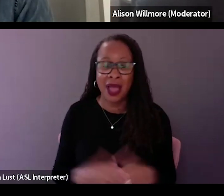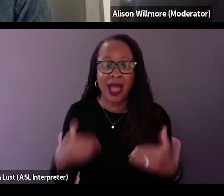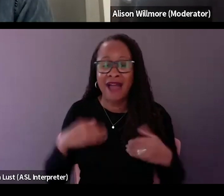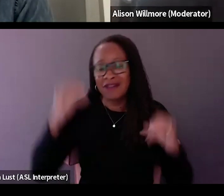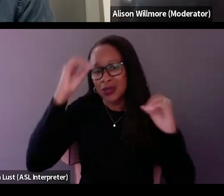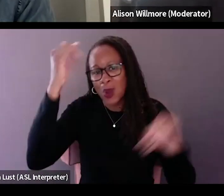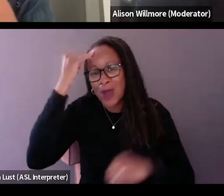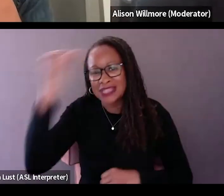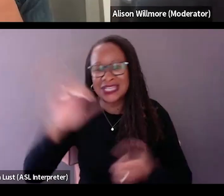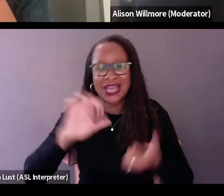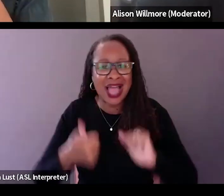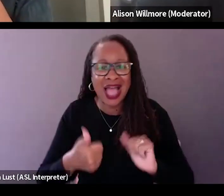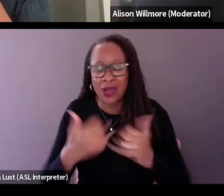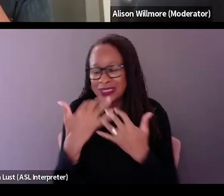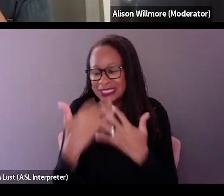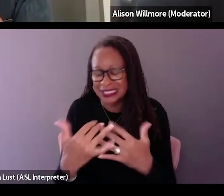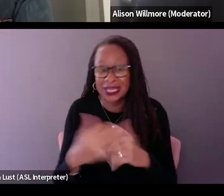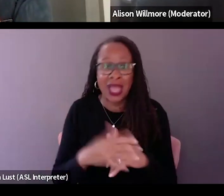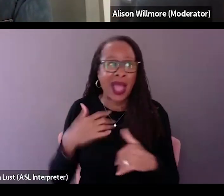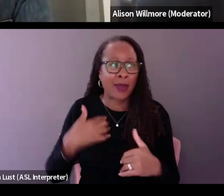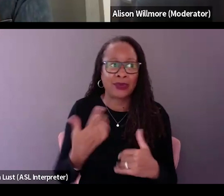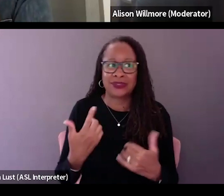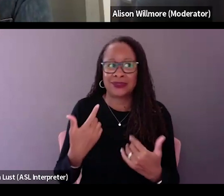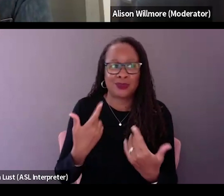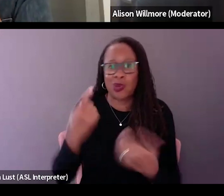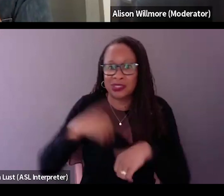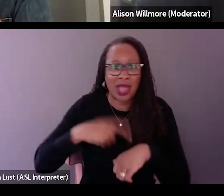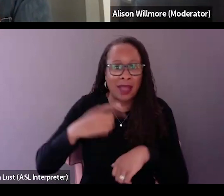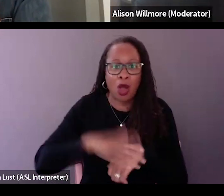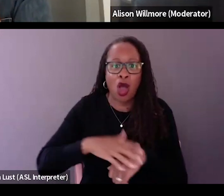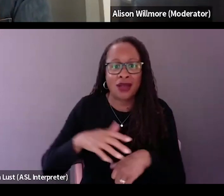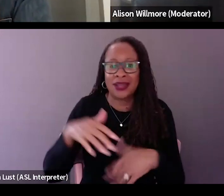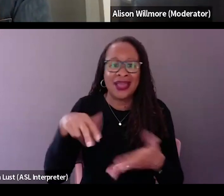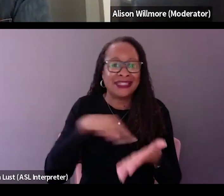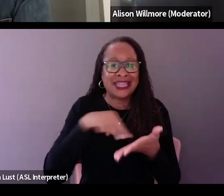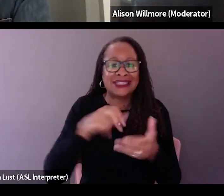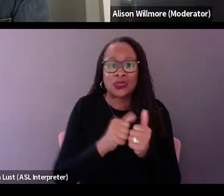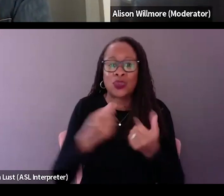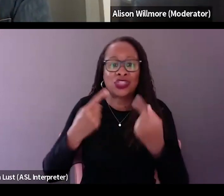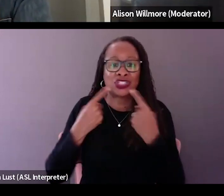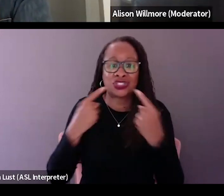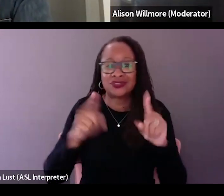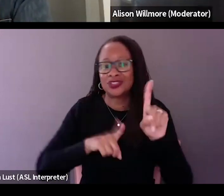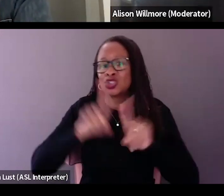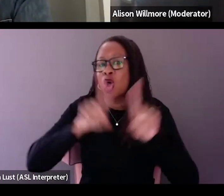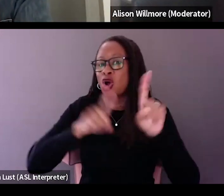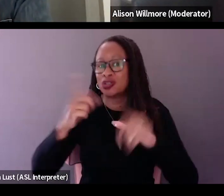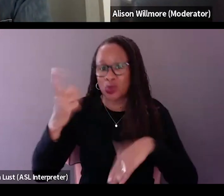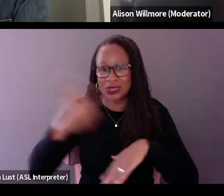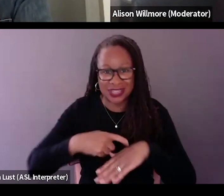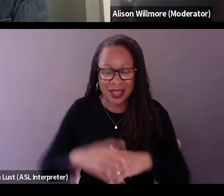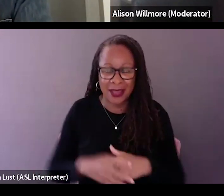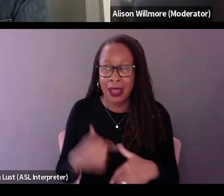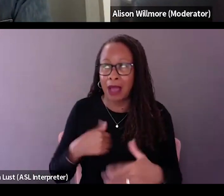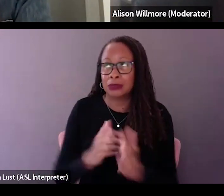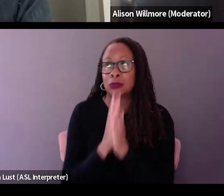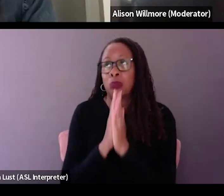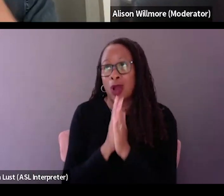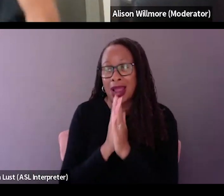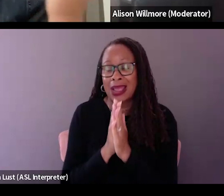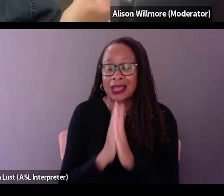once. And so I was so afraid for her that it was going to be like a public humiliation in some